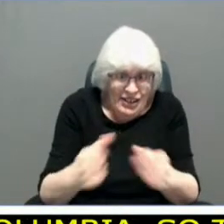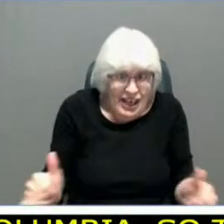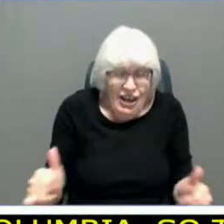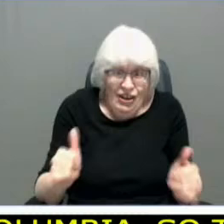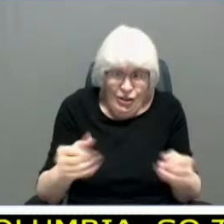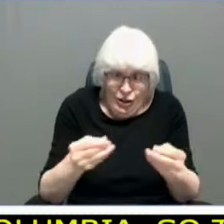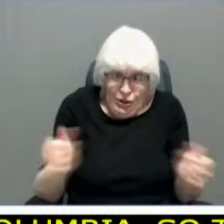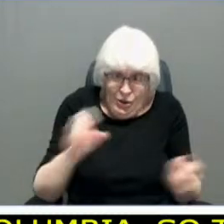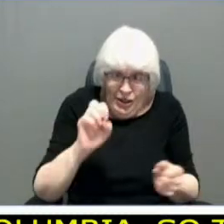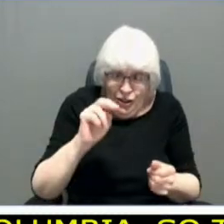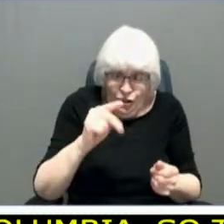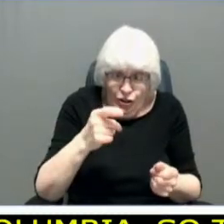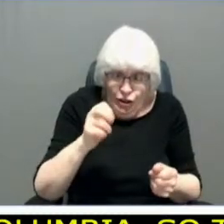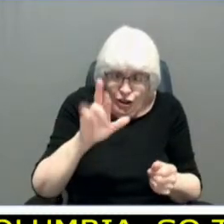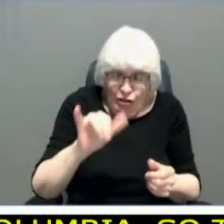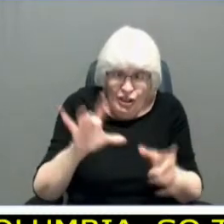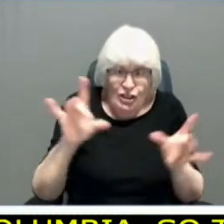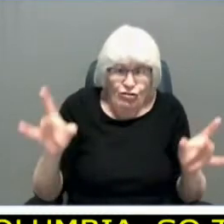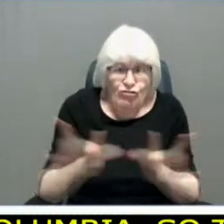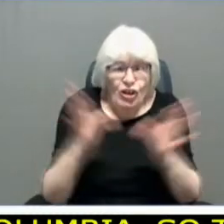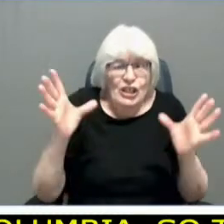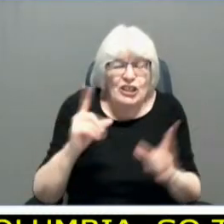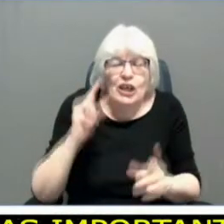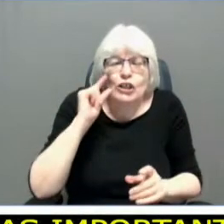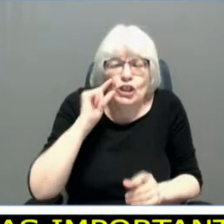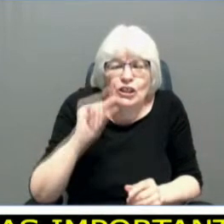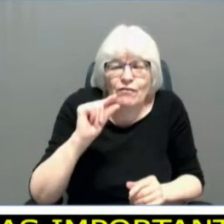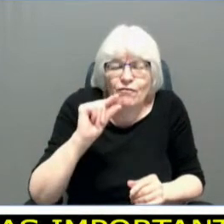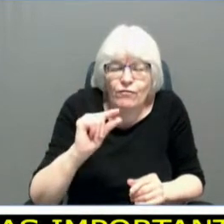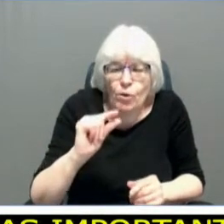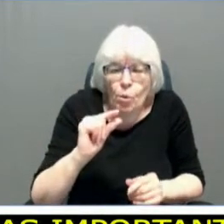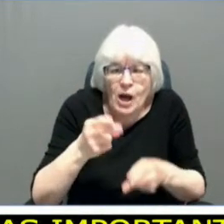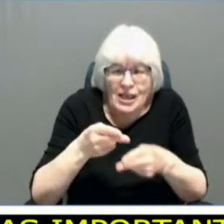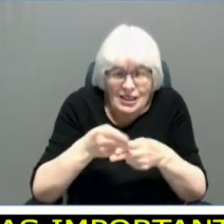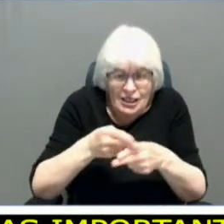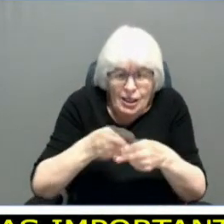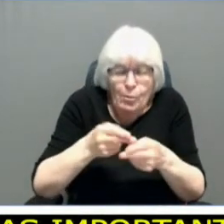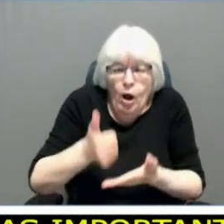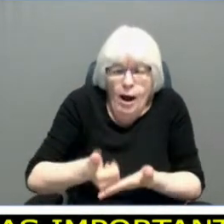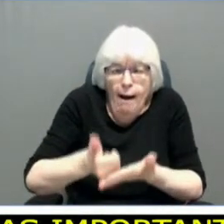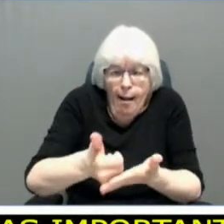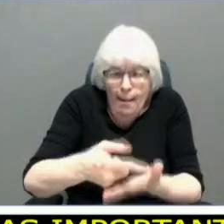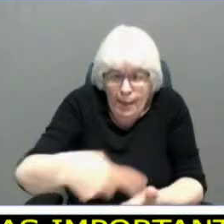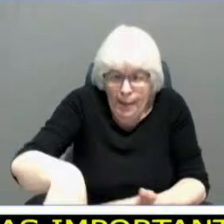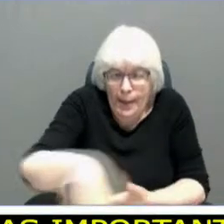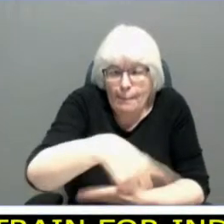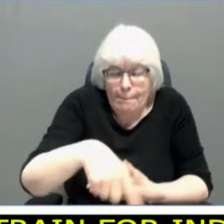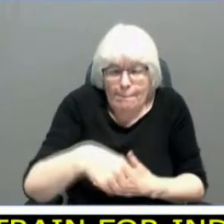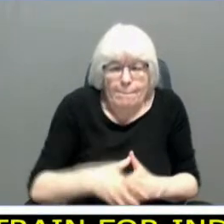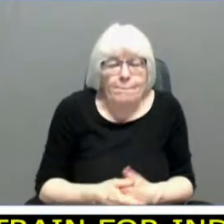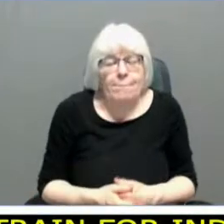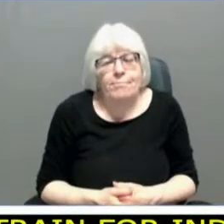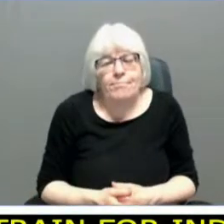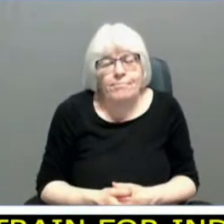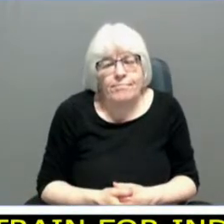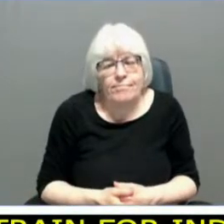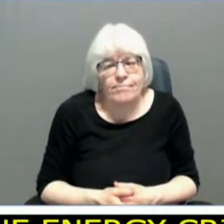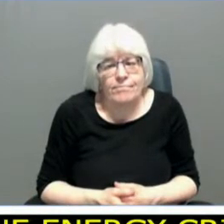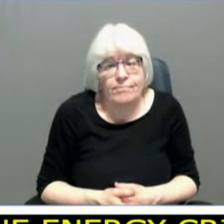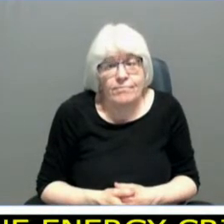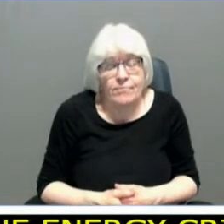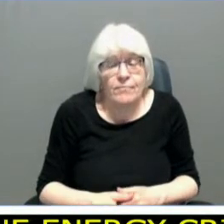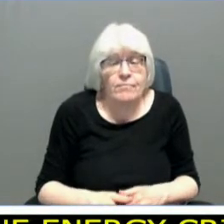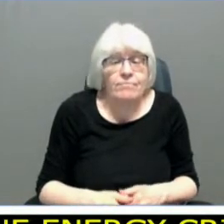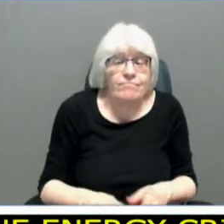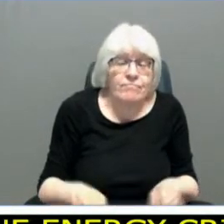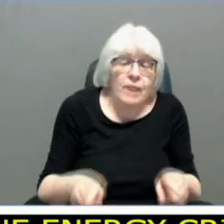temporary relief for citizens of the province, and we think it was measured and balanced. I just want to go back to the overall question